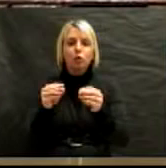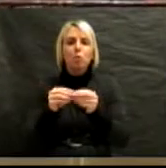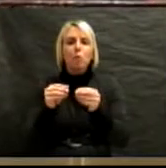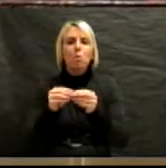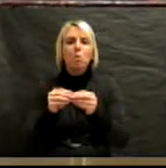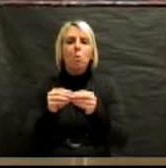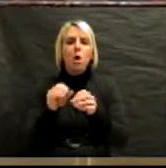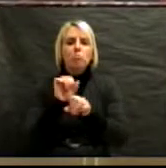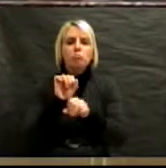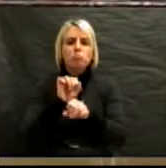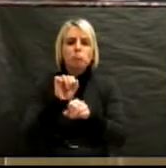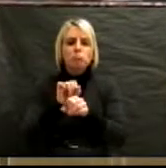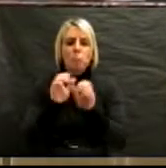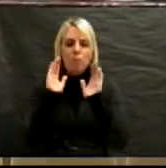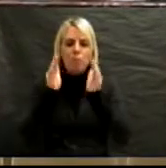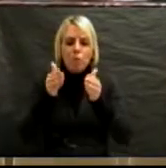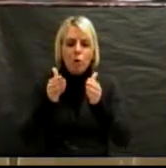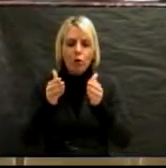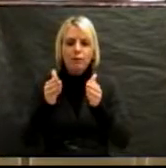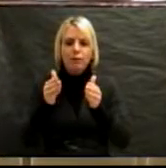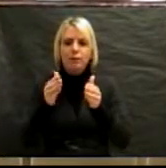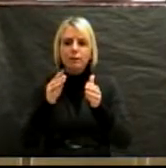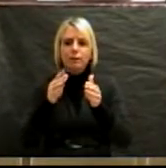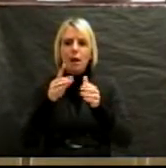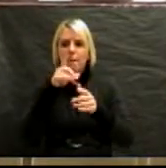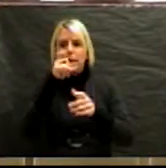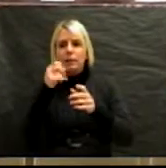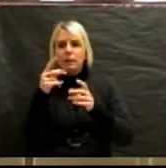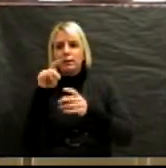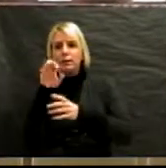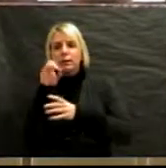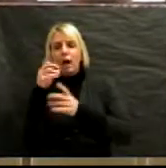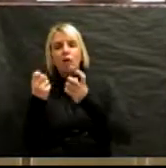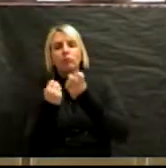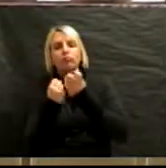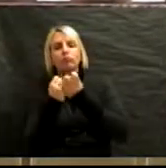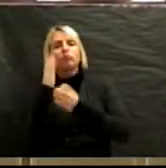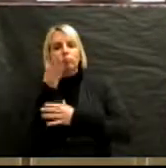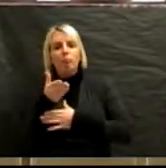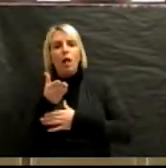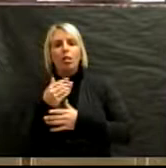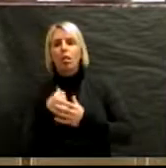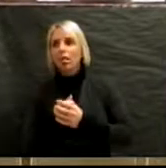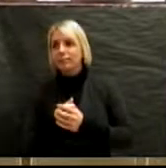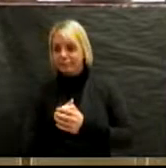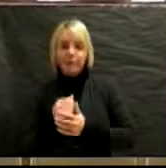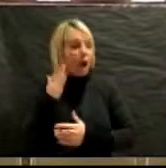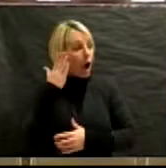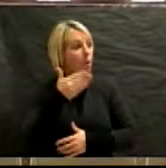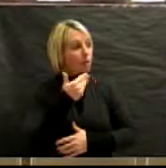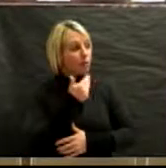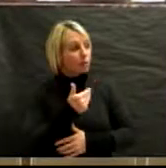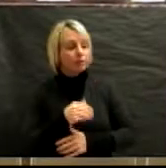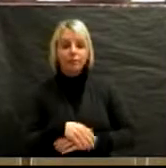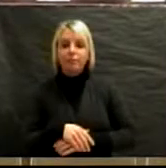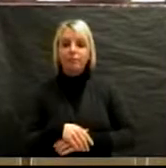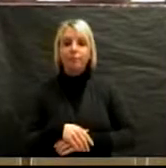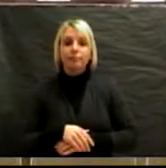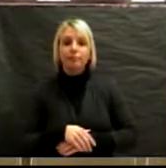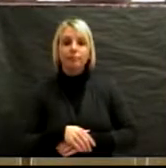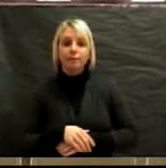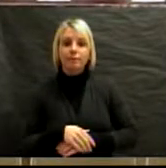won't pick me up by a all right. Yep, next time. Is there anybody else with an interest in that would like to also participate,